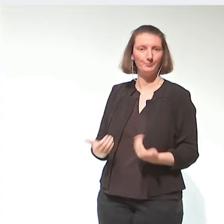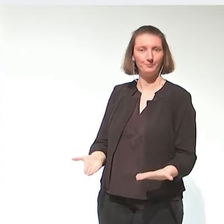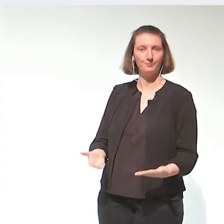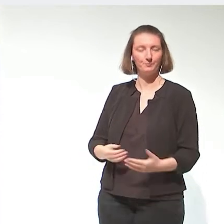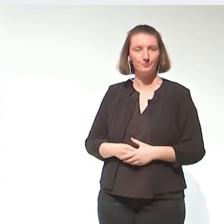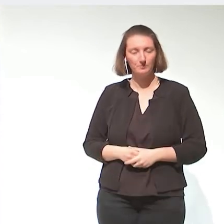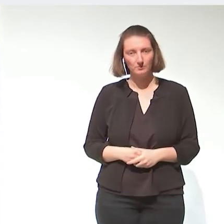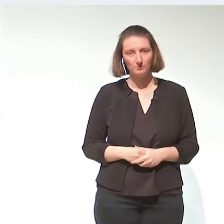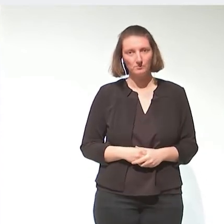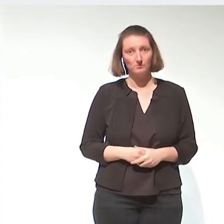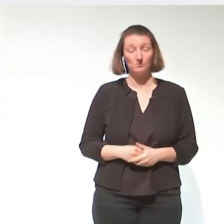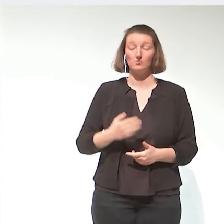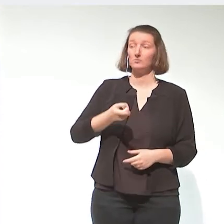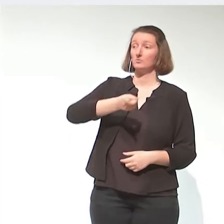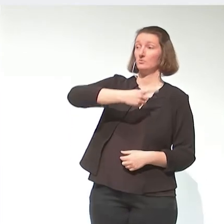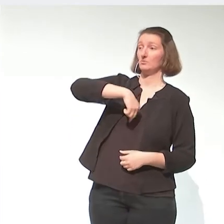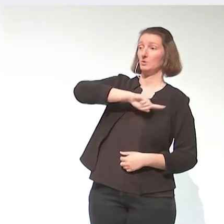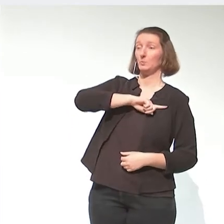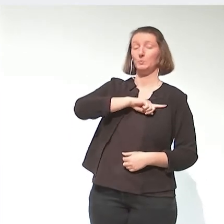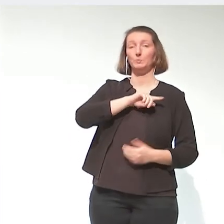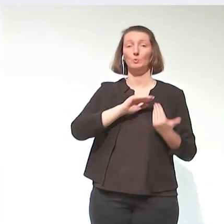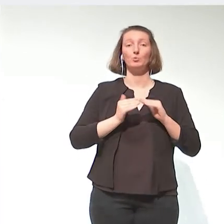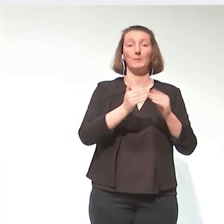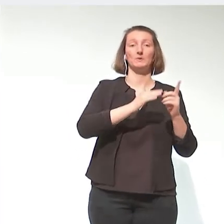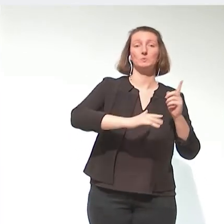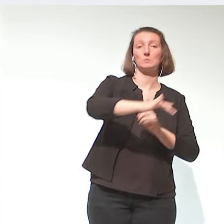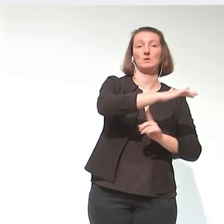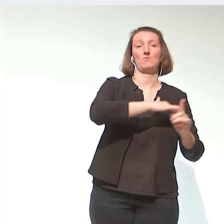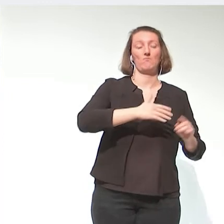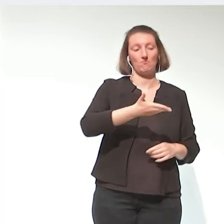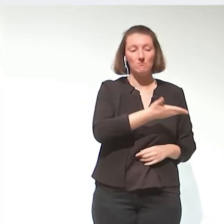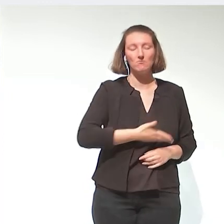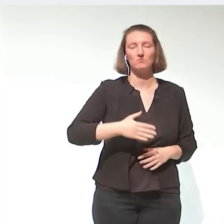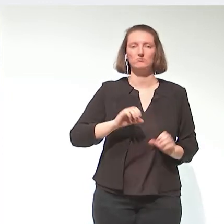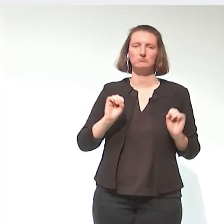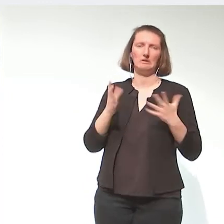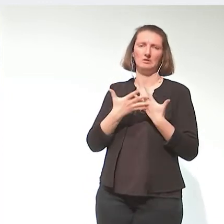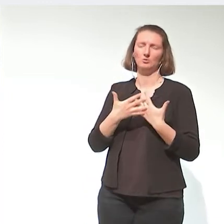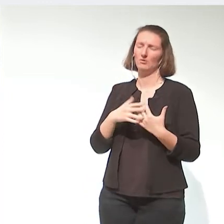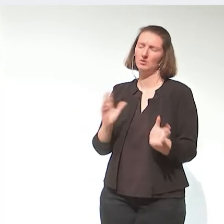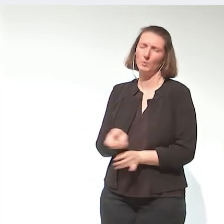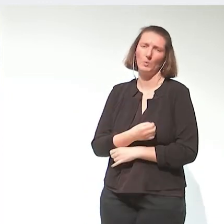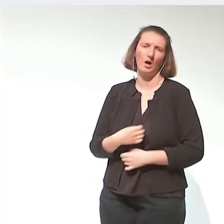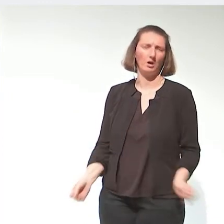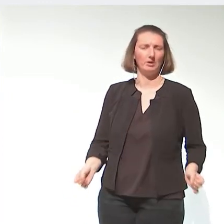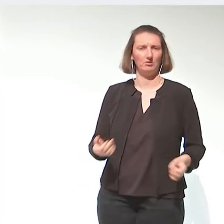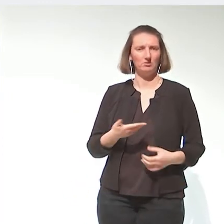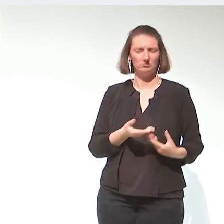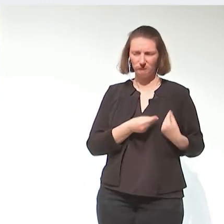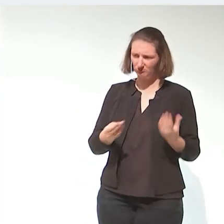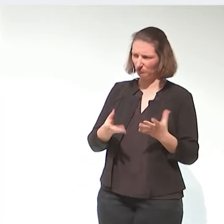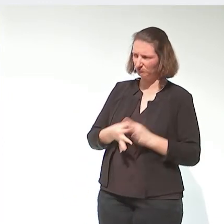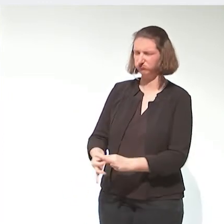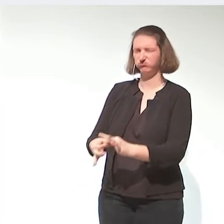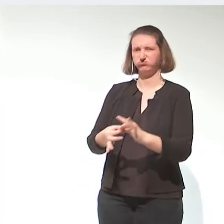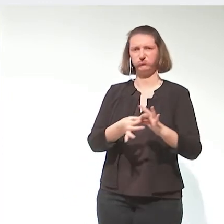excellent way, showing that solidarity is something what we know and